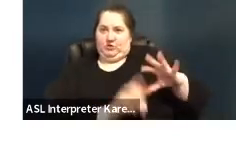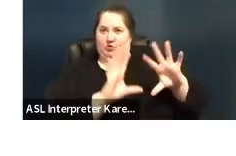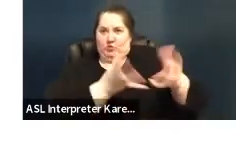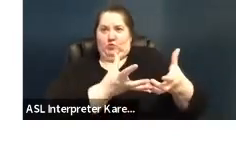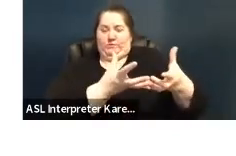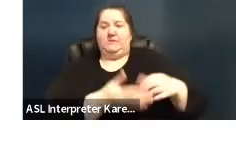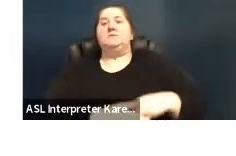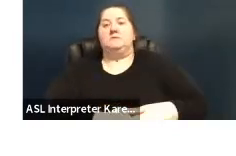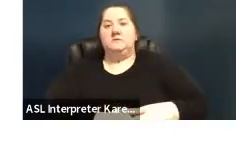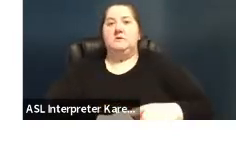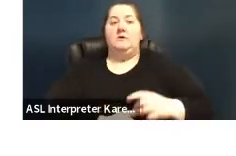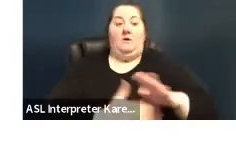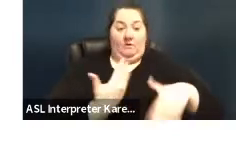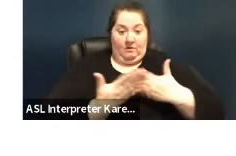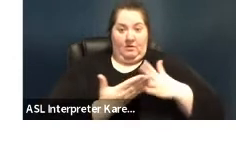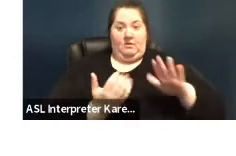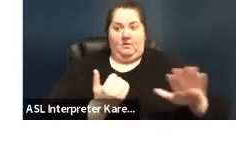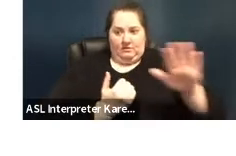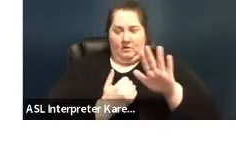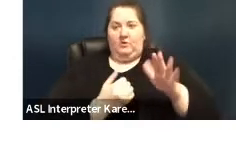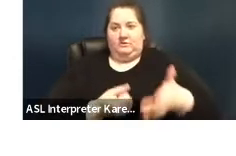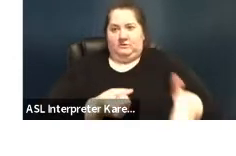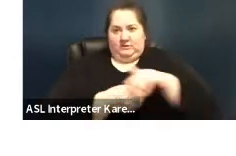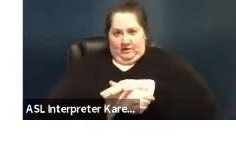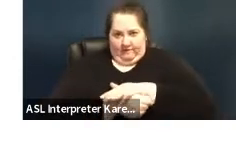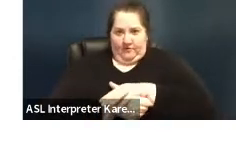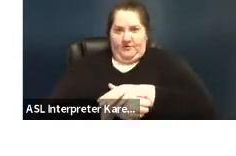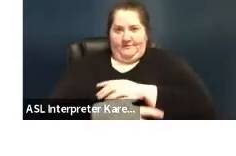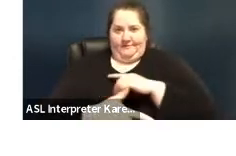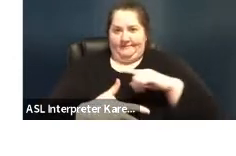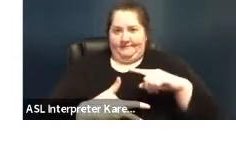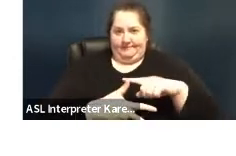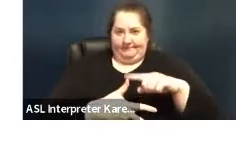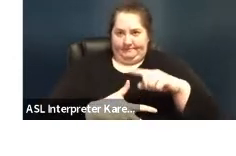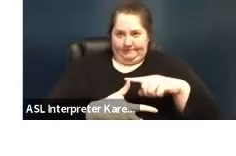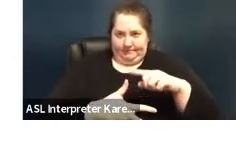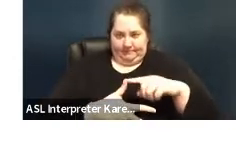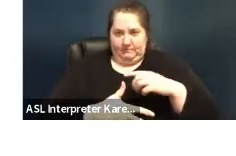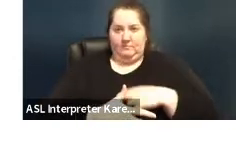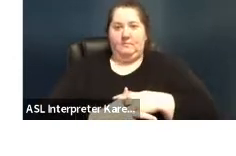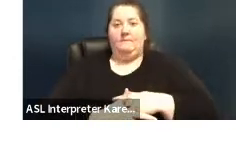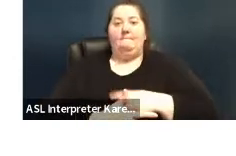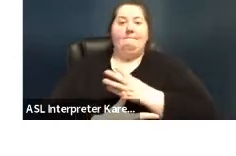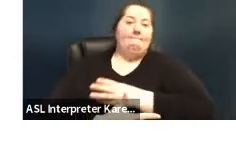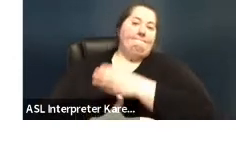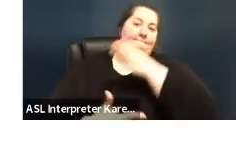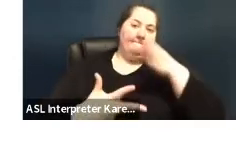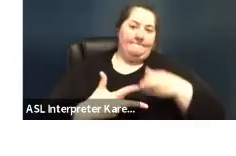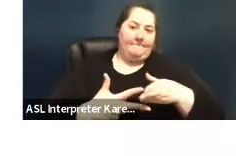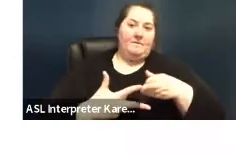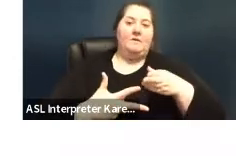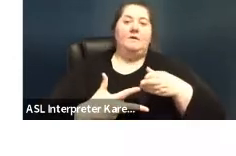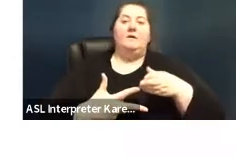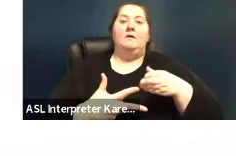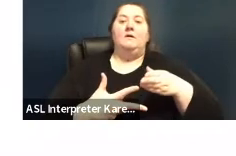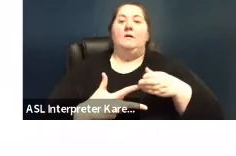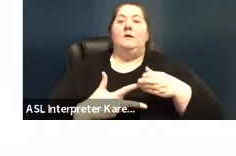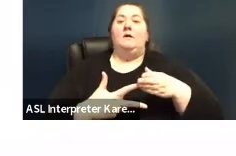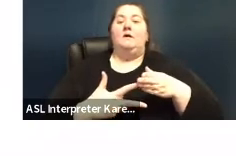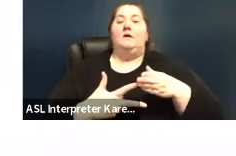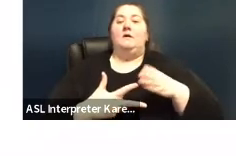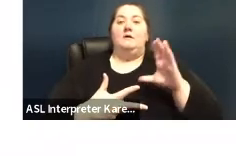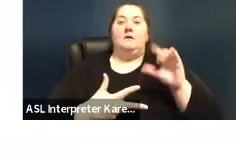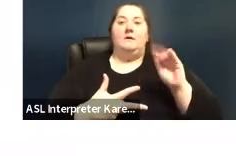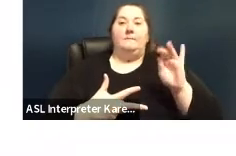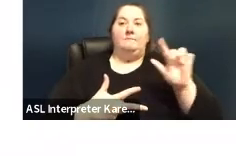would be covered under this part of Title III. Now, commercial facilities, the second category of things that